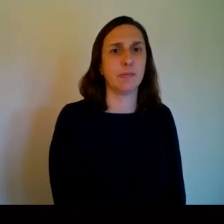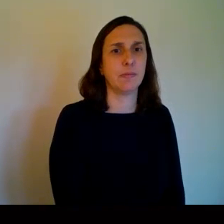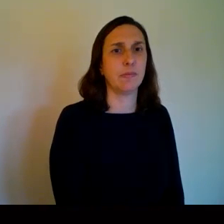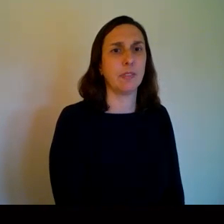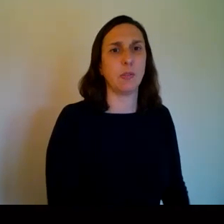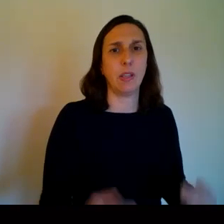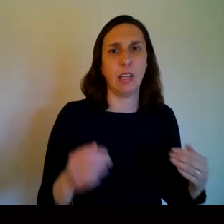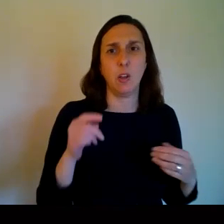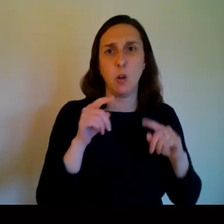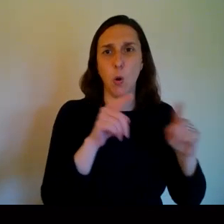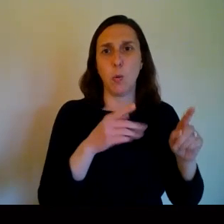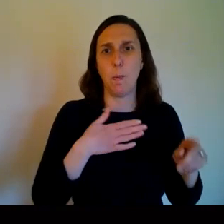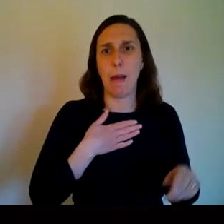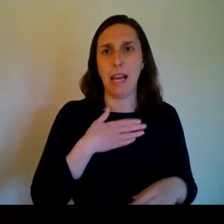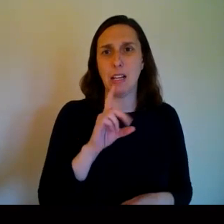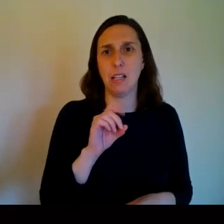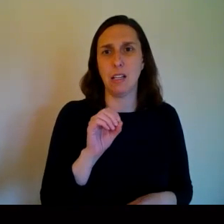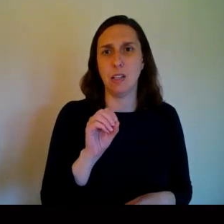and I'll say this is